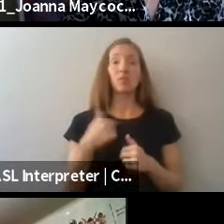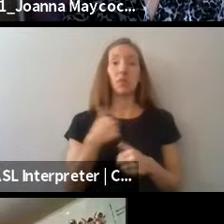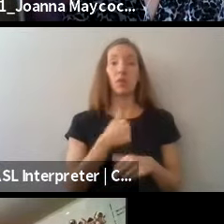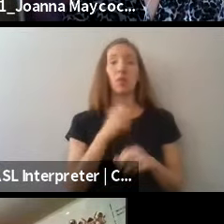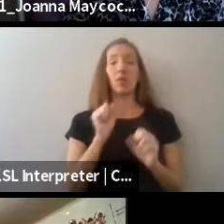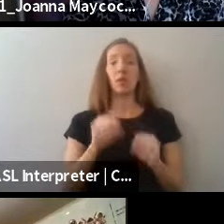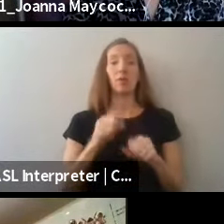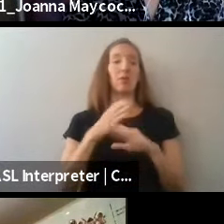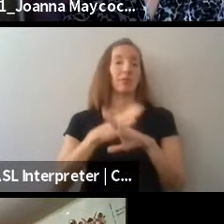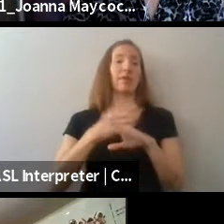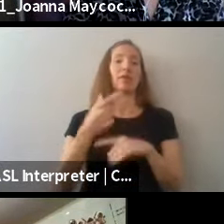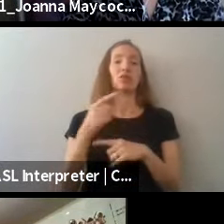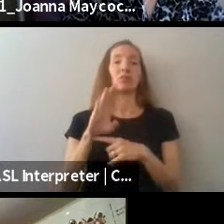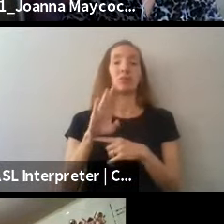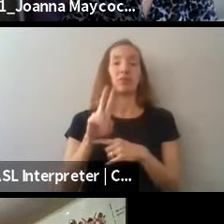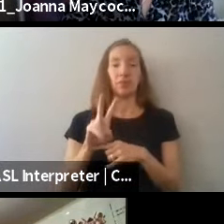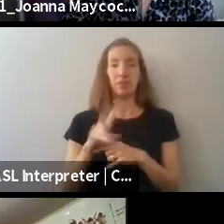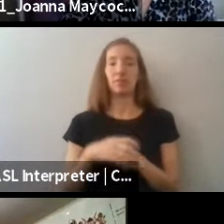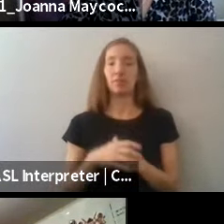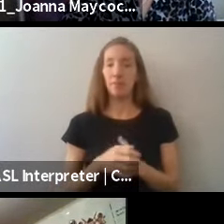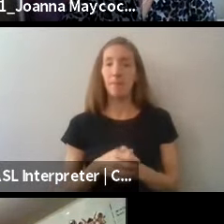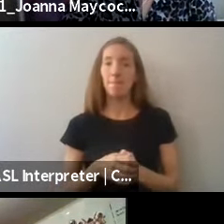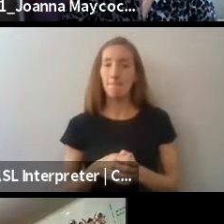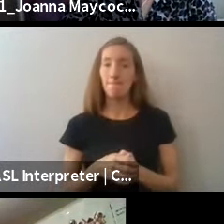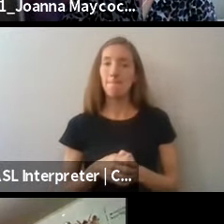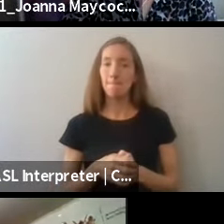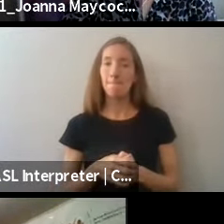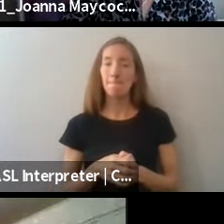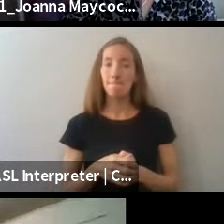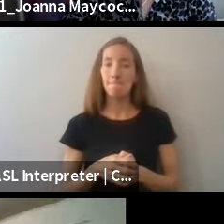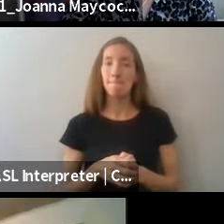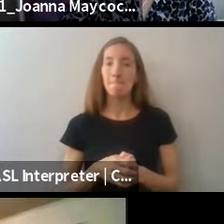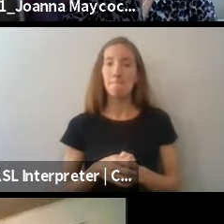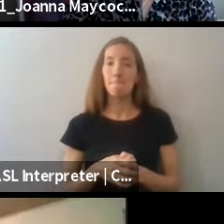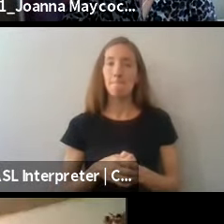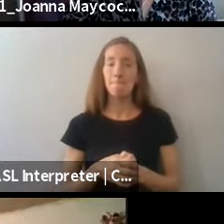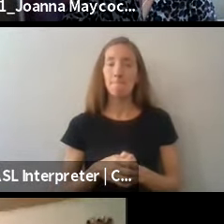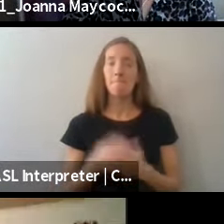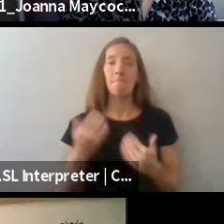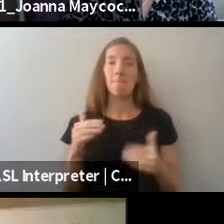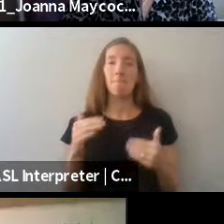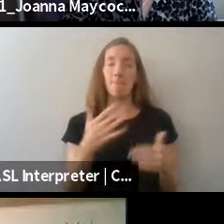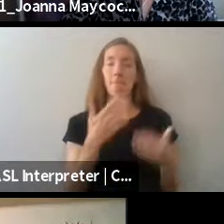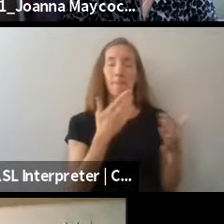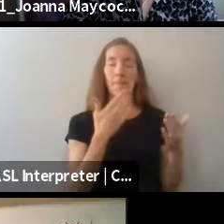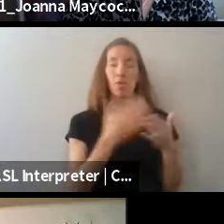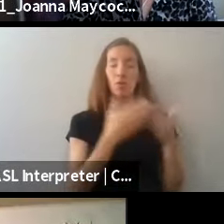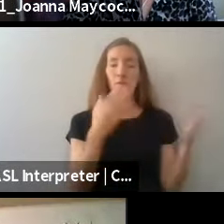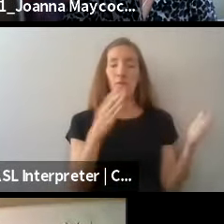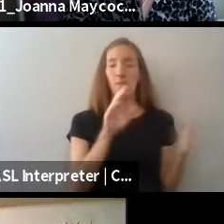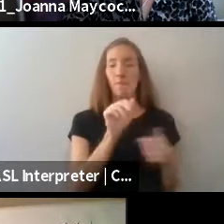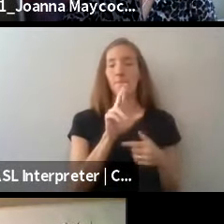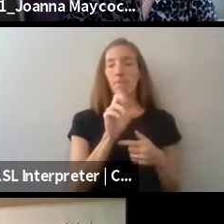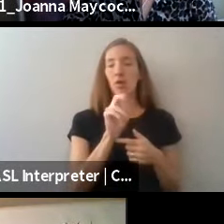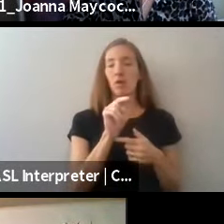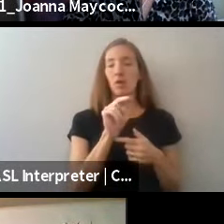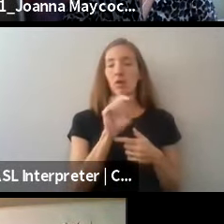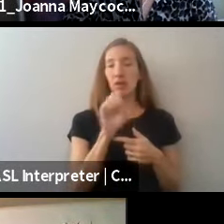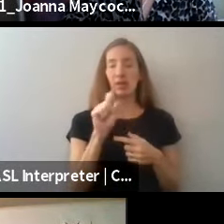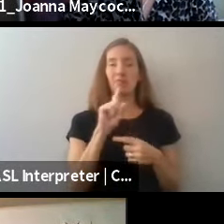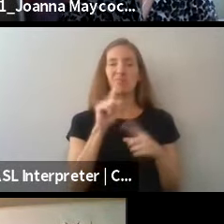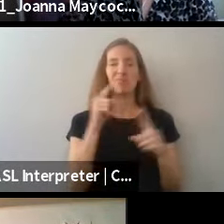towards that. Thank you. Thank you so much, Baroness, particularly for not